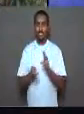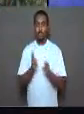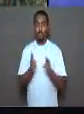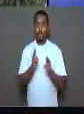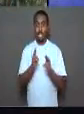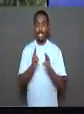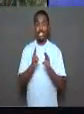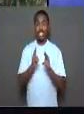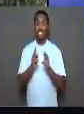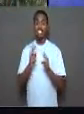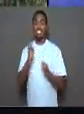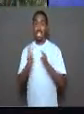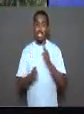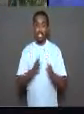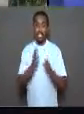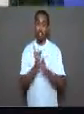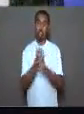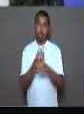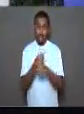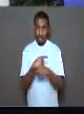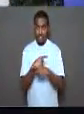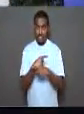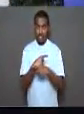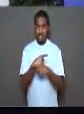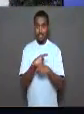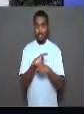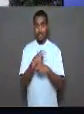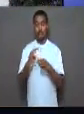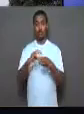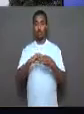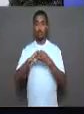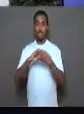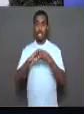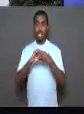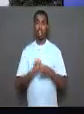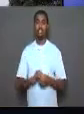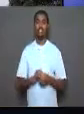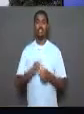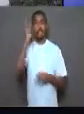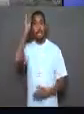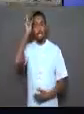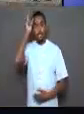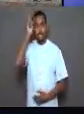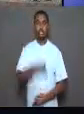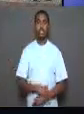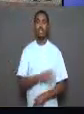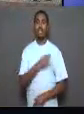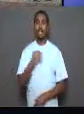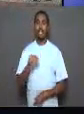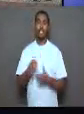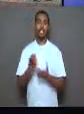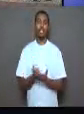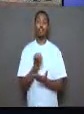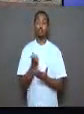historical, scientific, geographical, social, cultural,